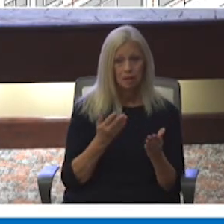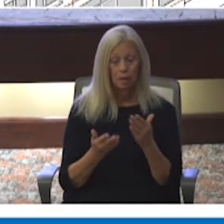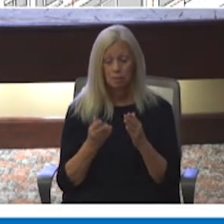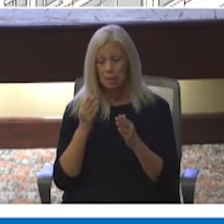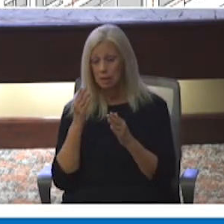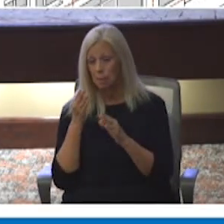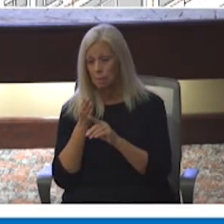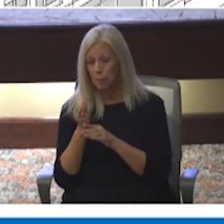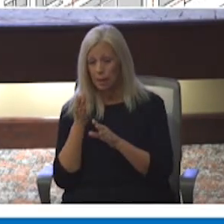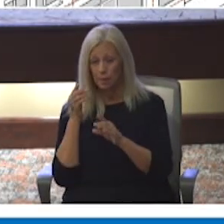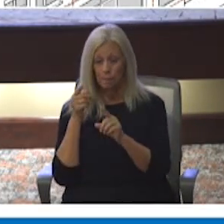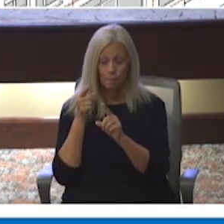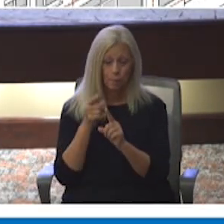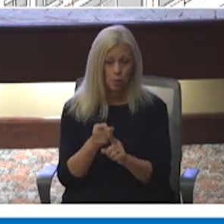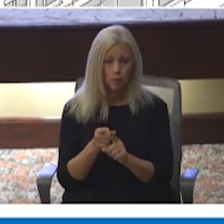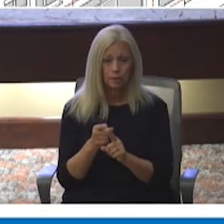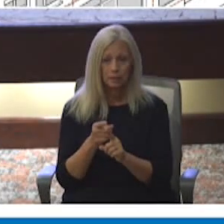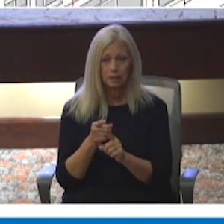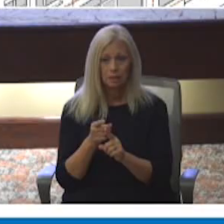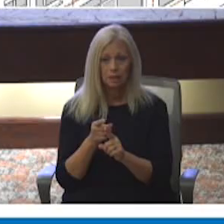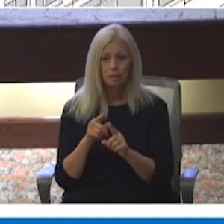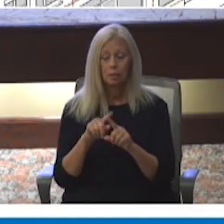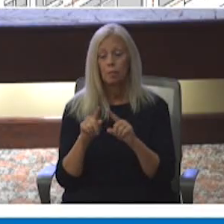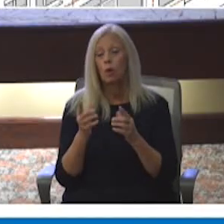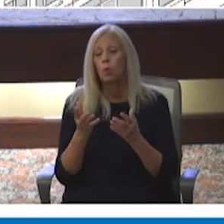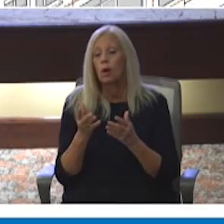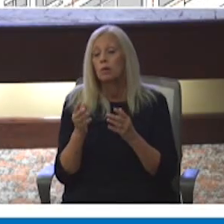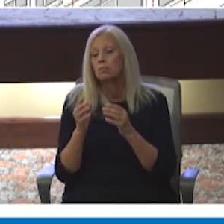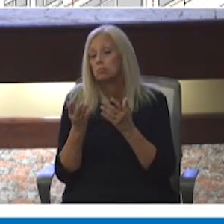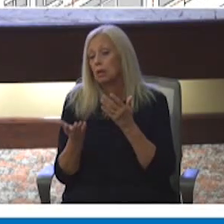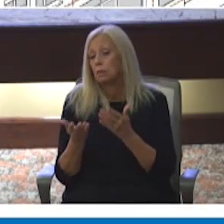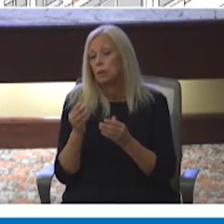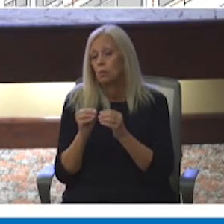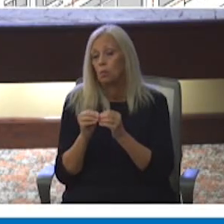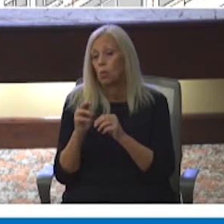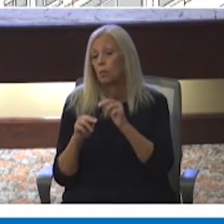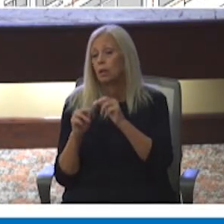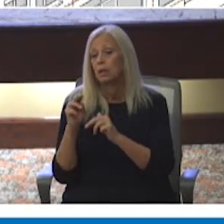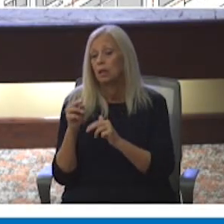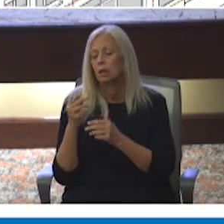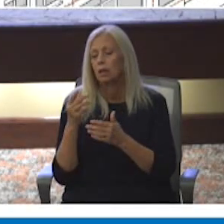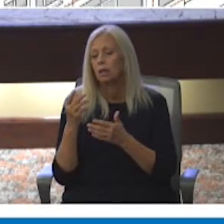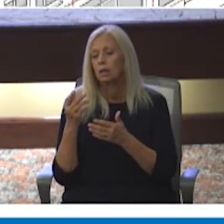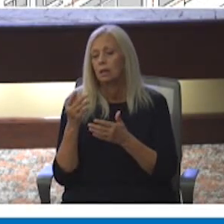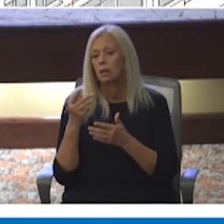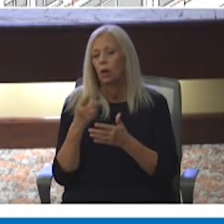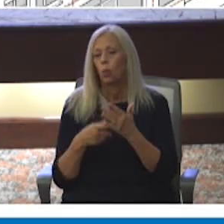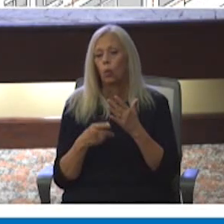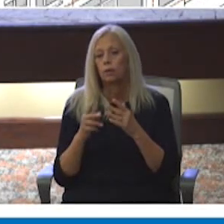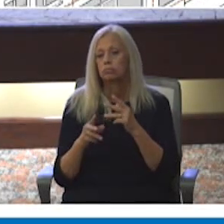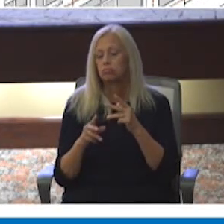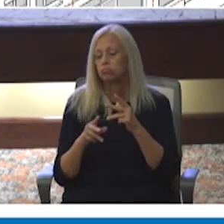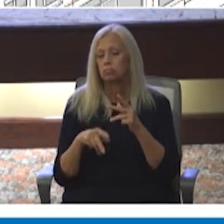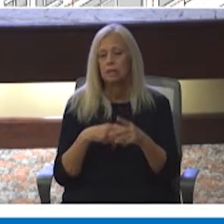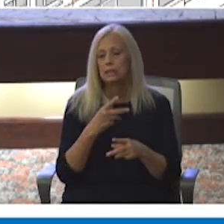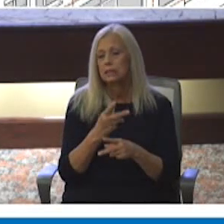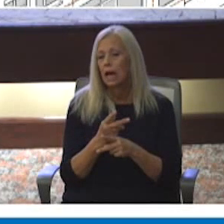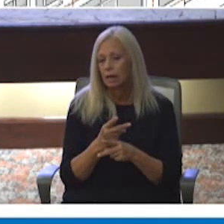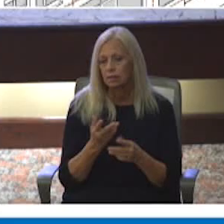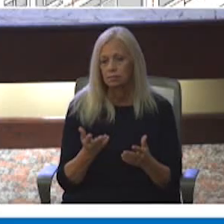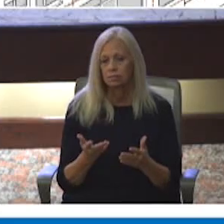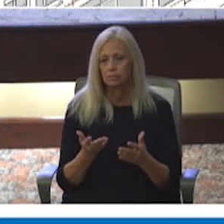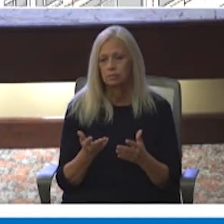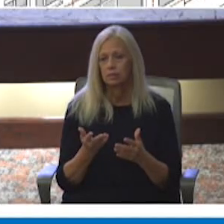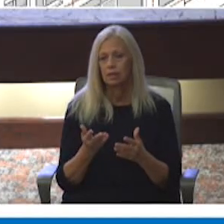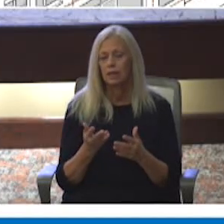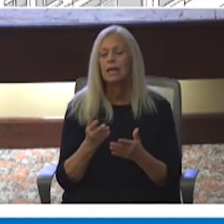point, but we also want to allow more modern buildings? You know, to what level should style considerations be part of this? So those are